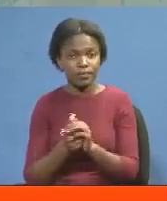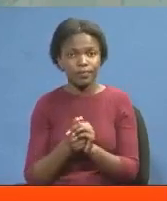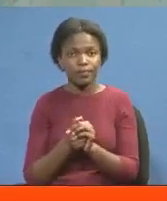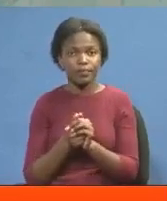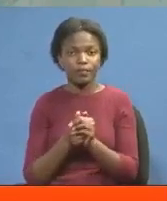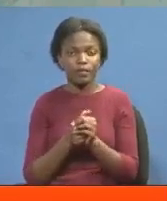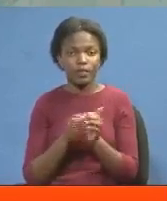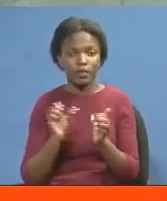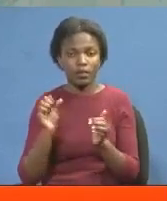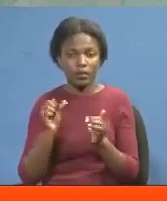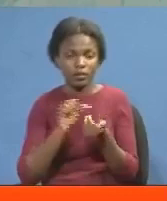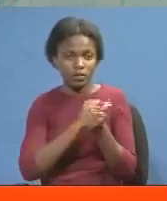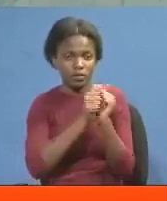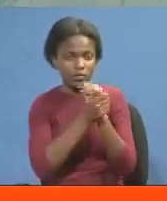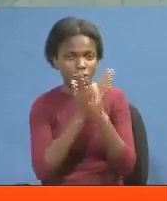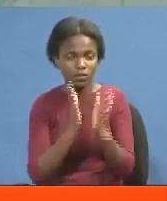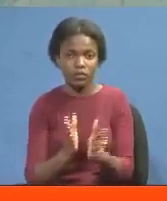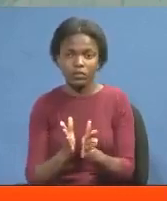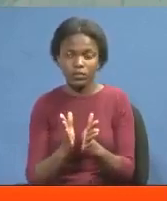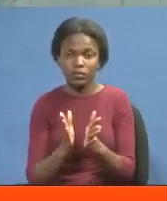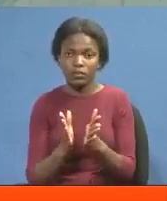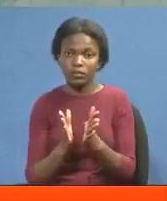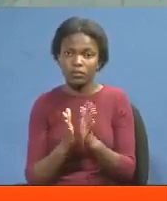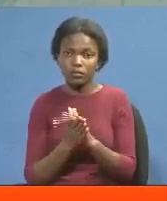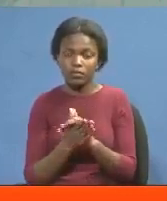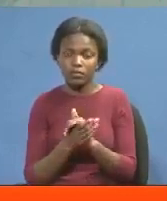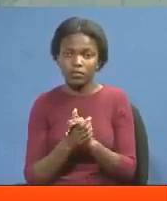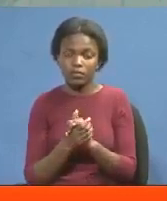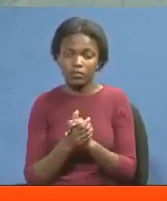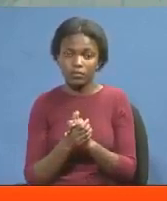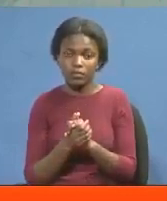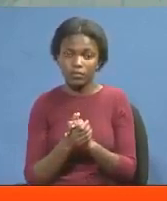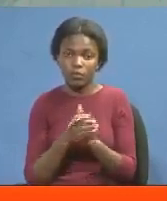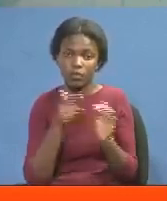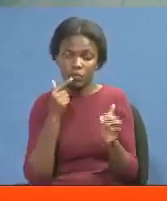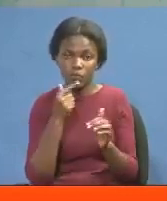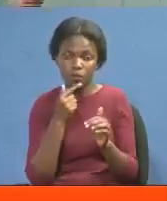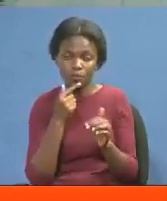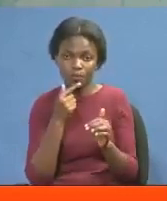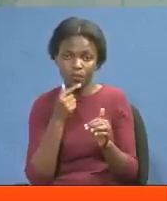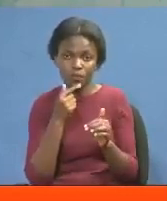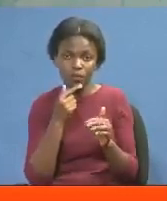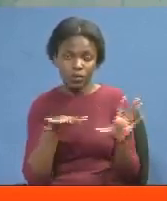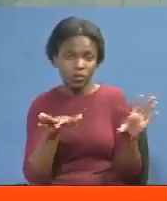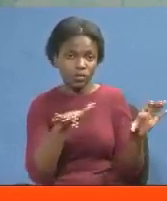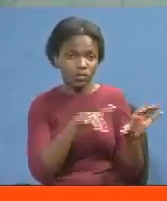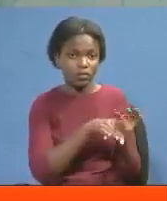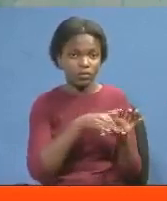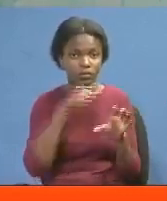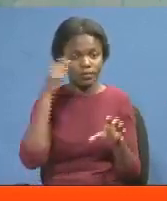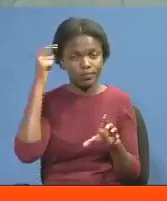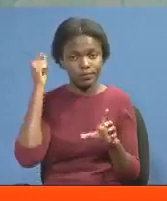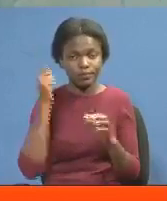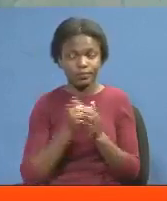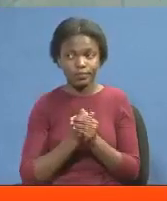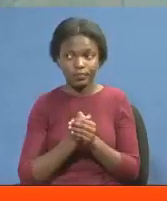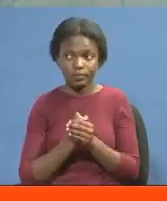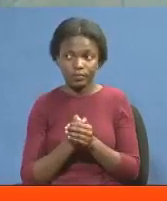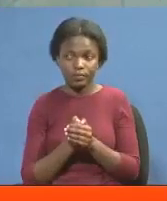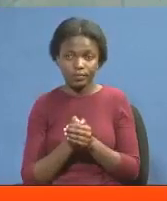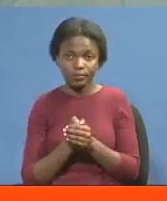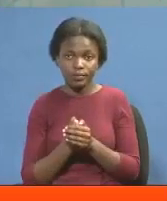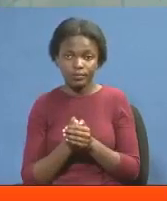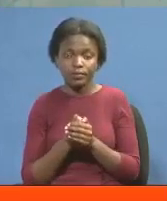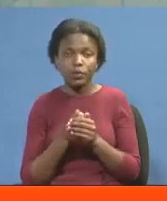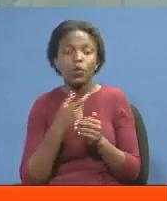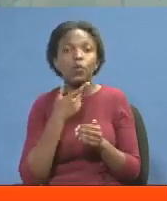Because shifters were a pocket of people who felt that Northern Frontier District needed to secede to join Somalia, and they needed to be one of